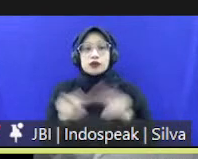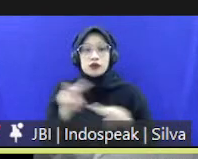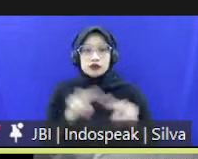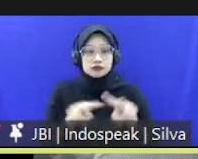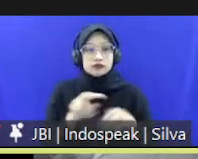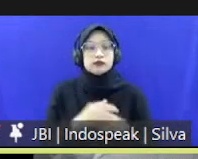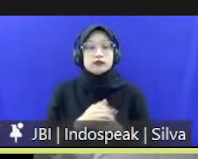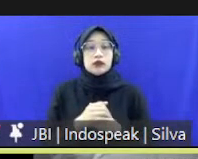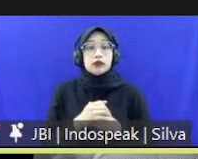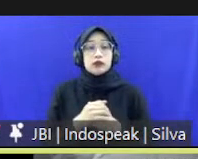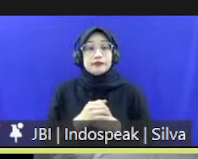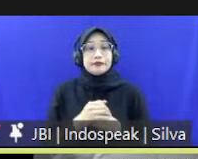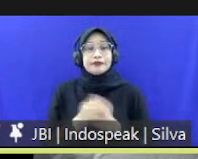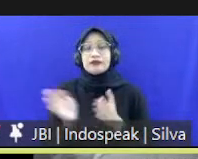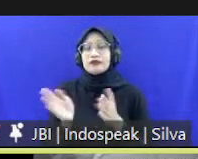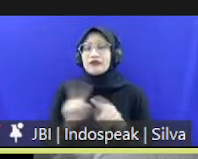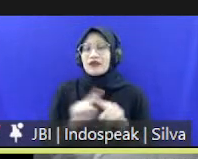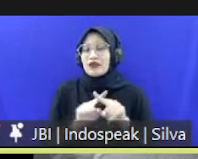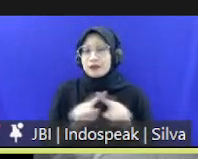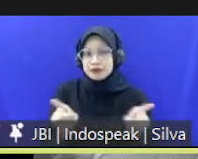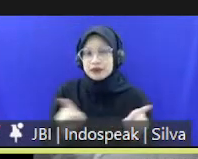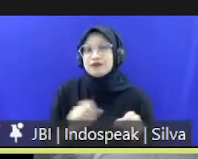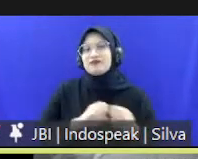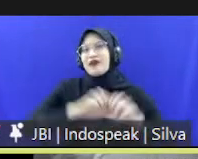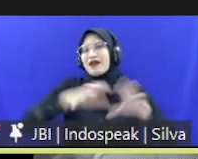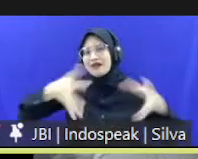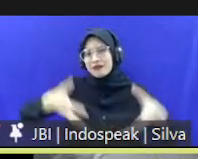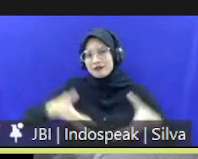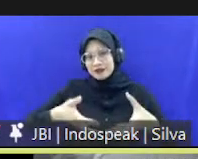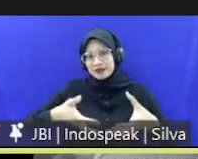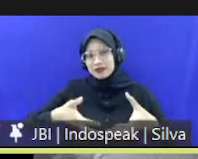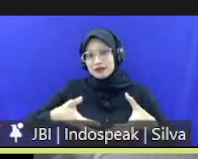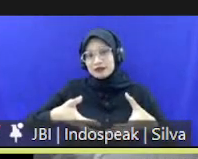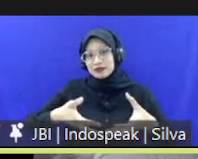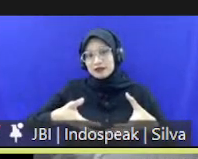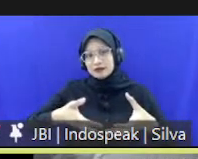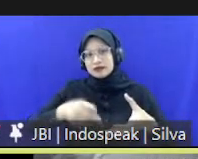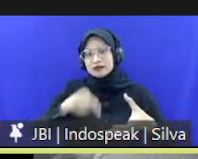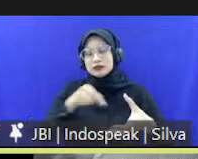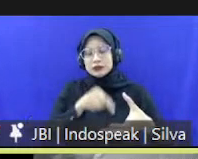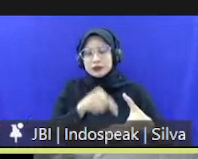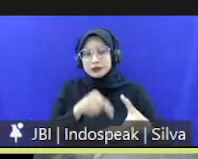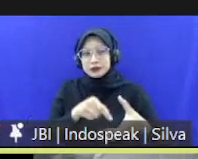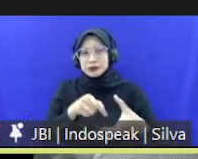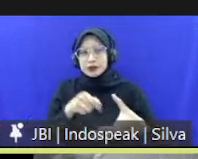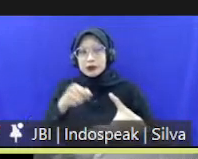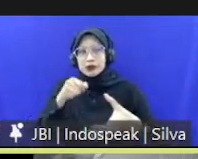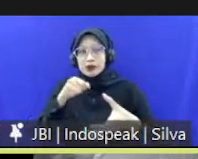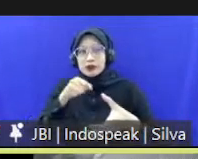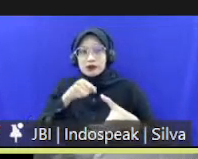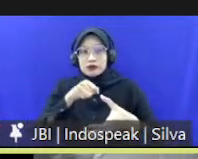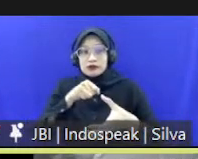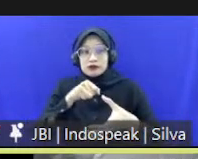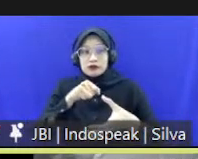However, the pandemic hit, so the global program of work was delivered